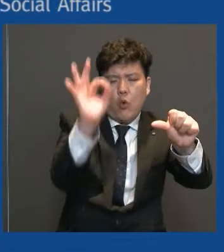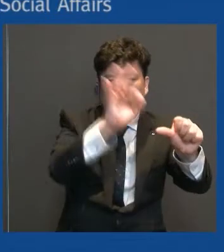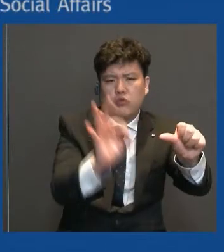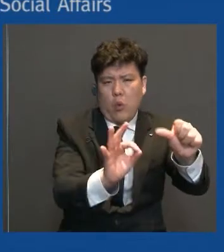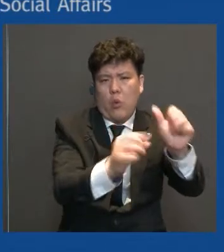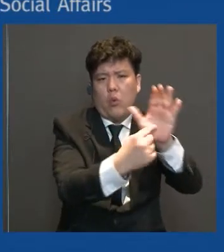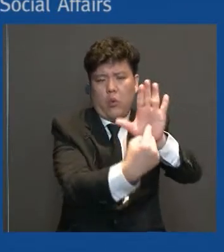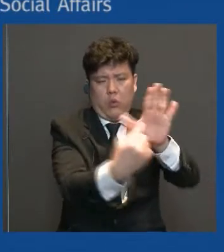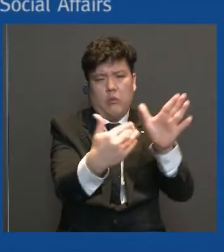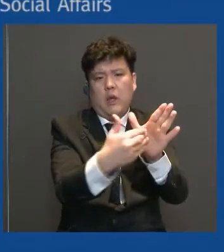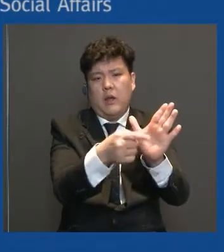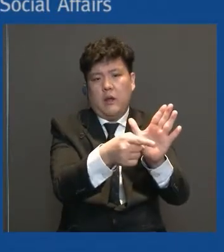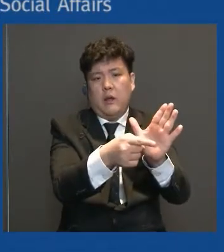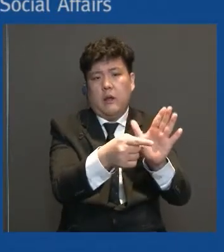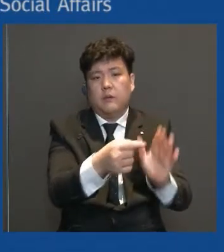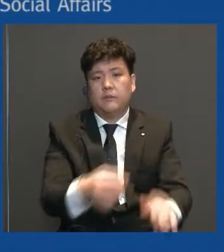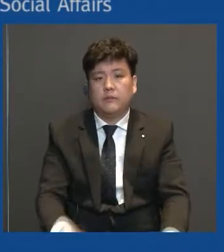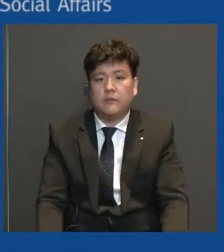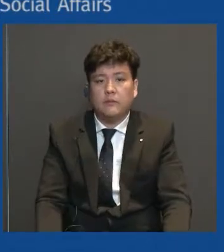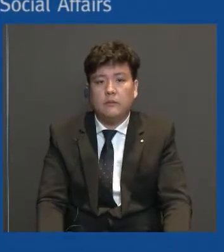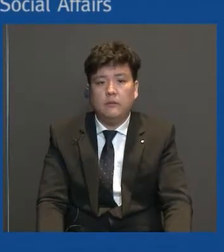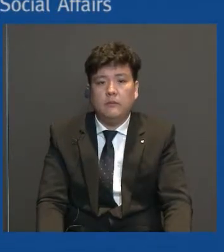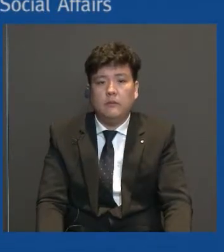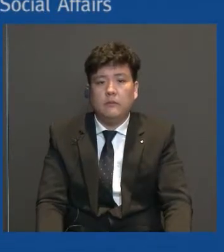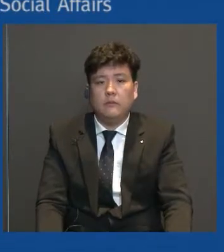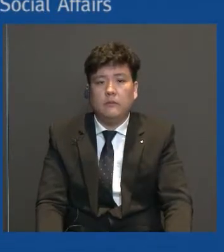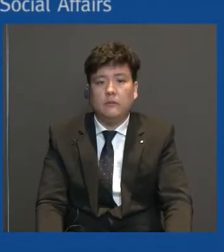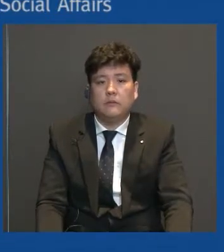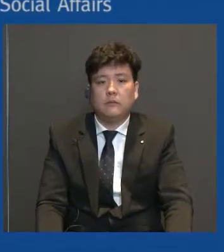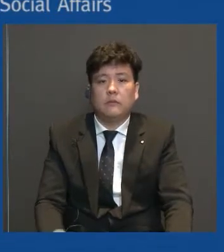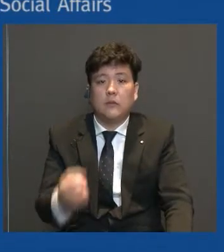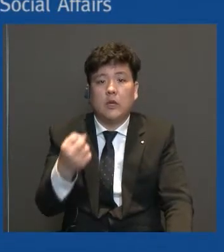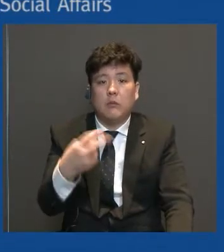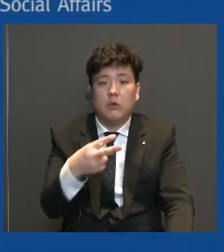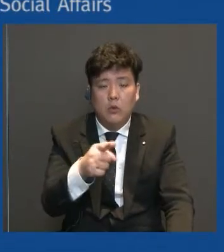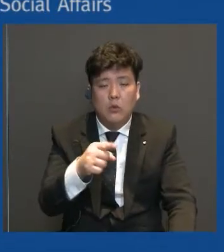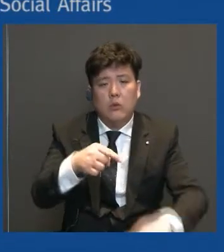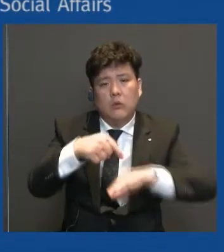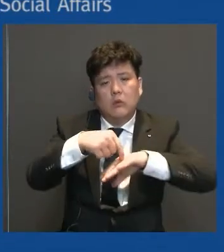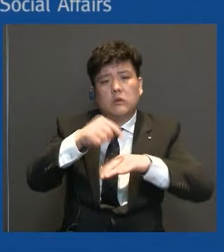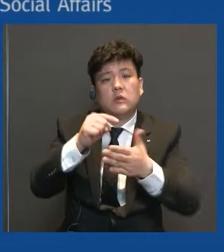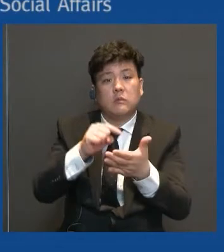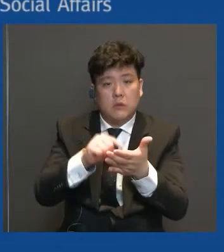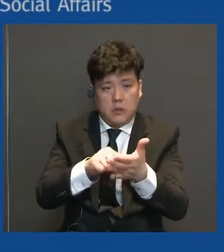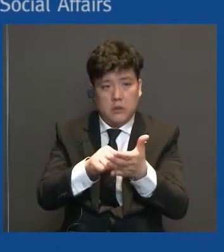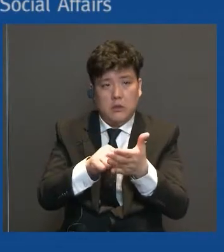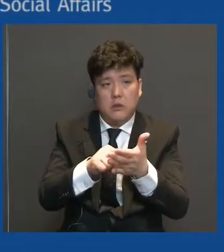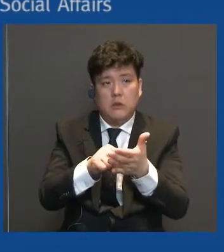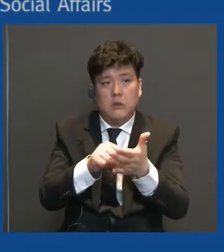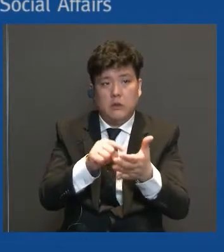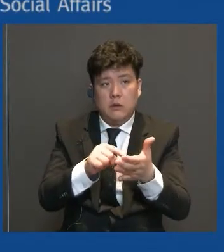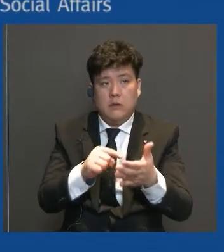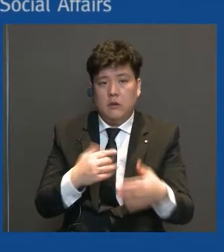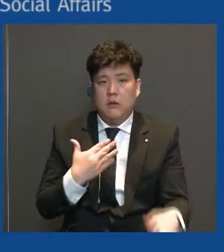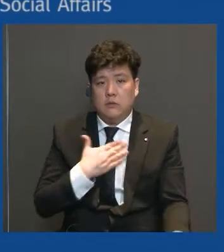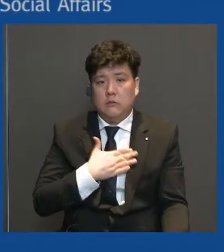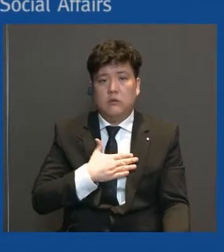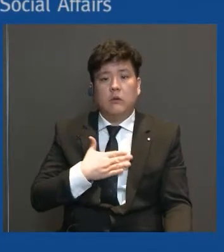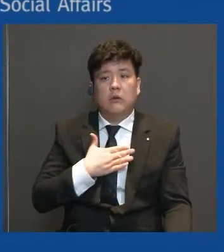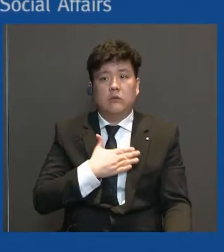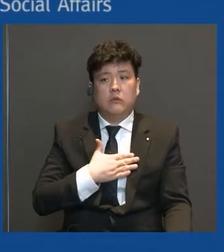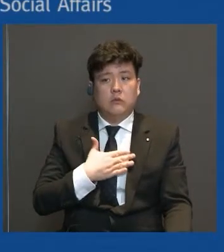stress, social and emotional isolation, and depressive symptoms. This phenomenon is